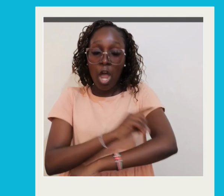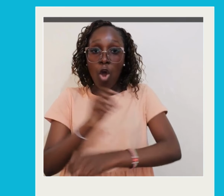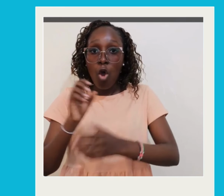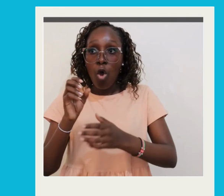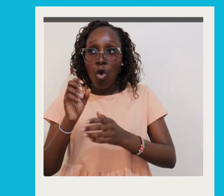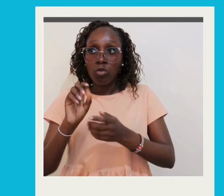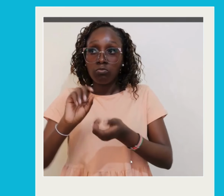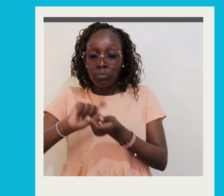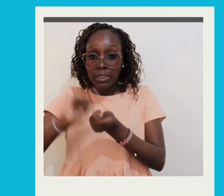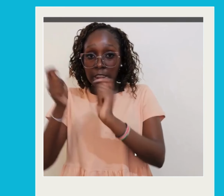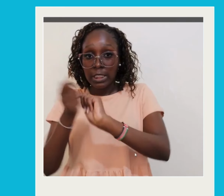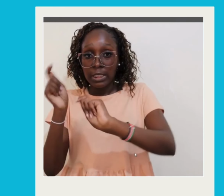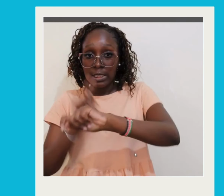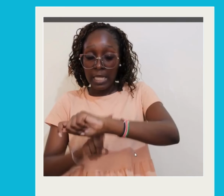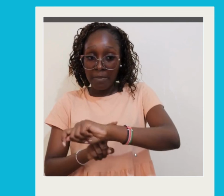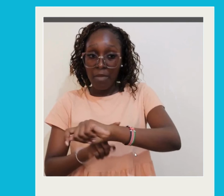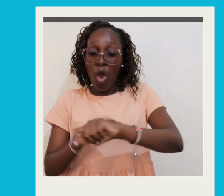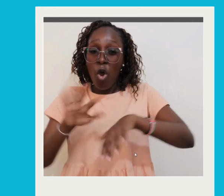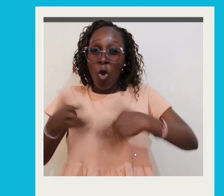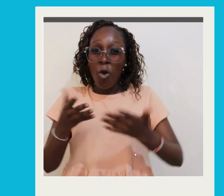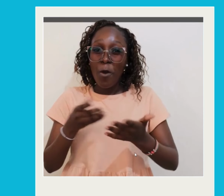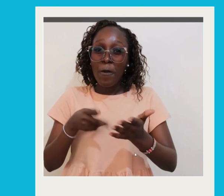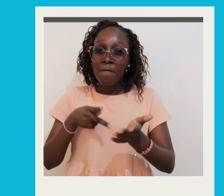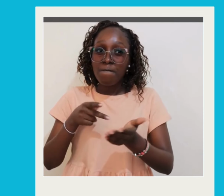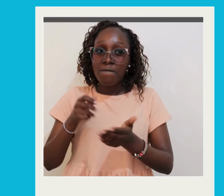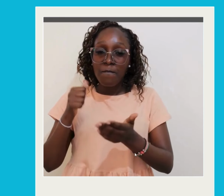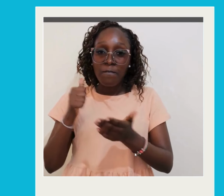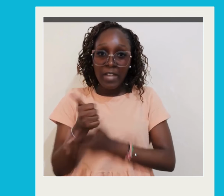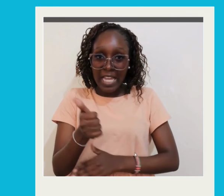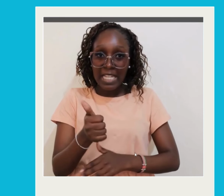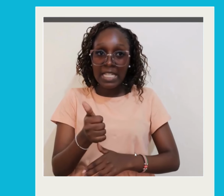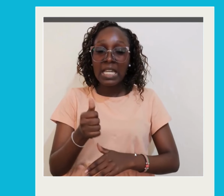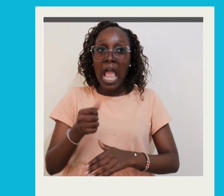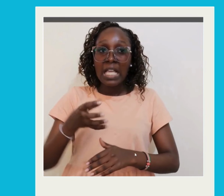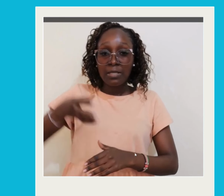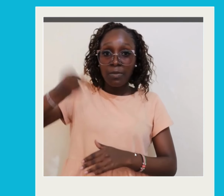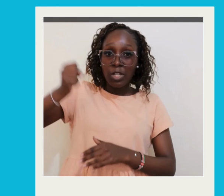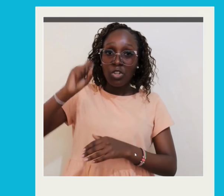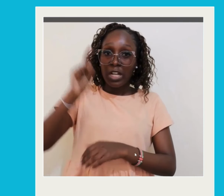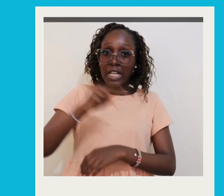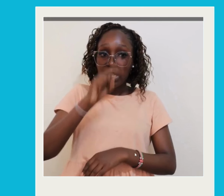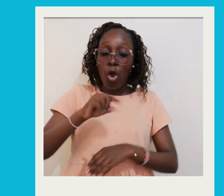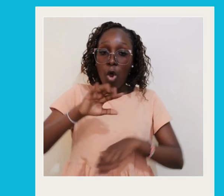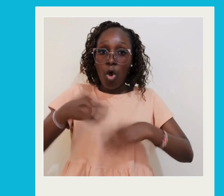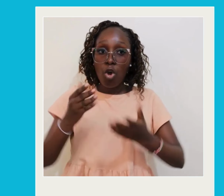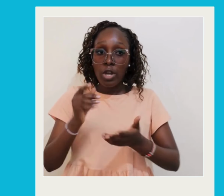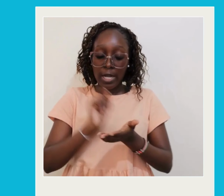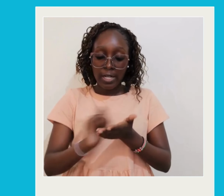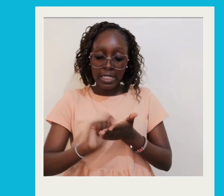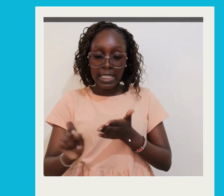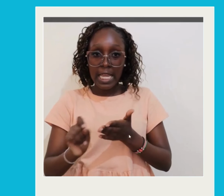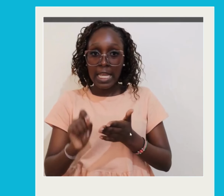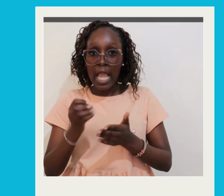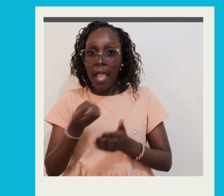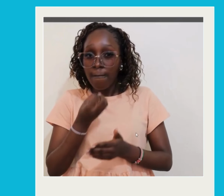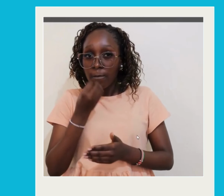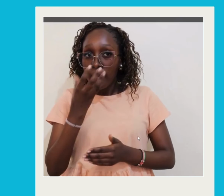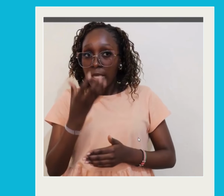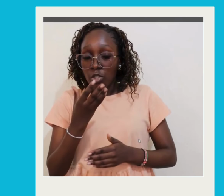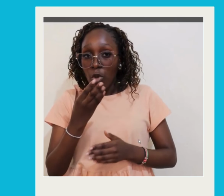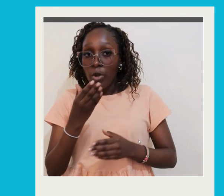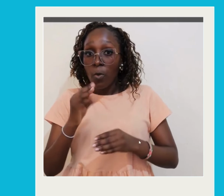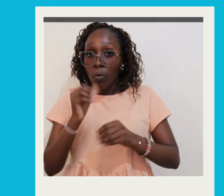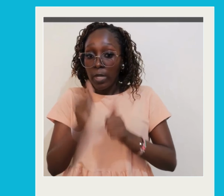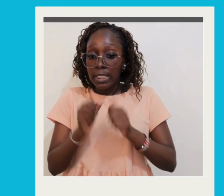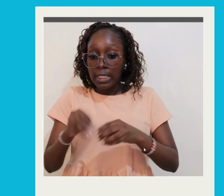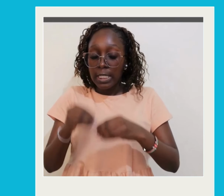15-day rectification period, actions that include fines, suspension or cancellation, and a